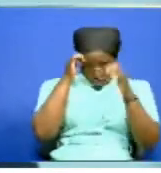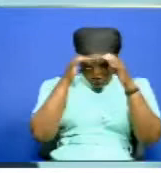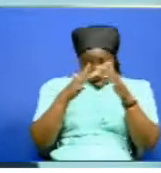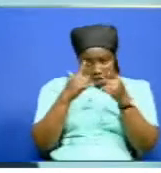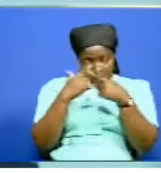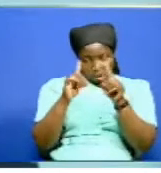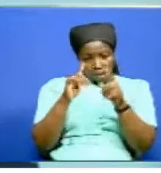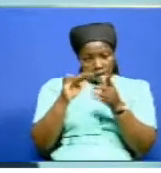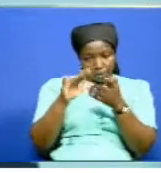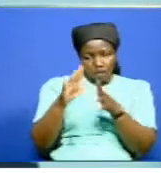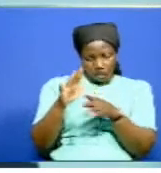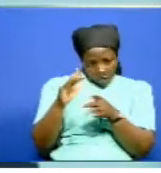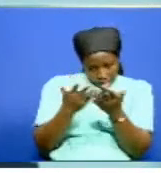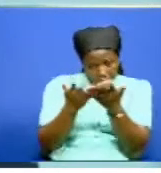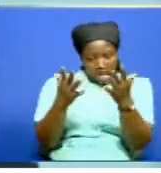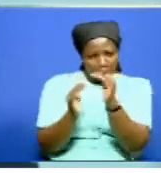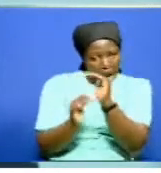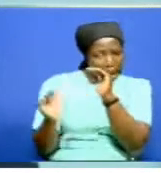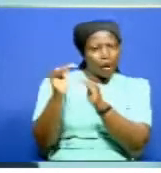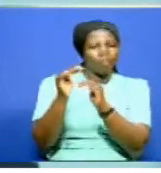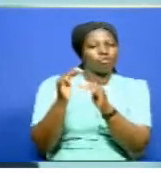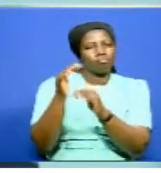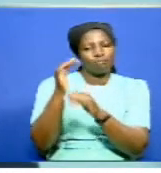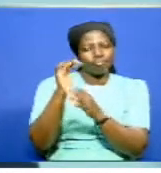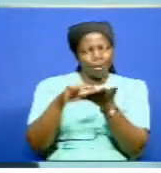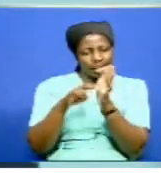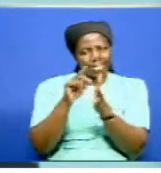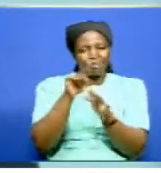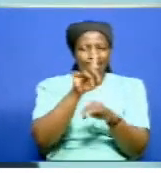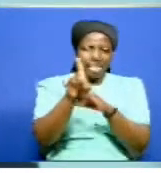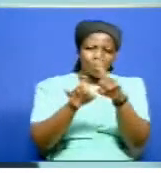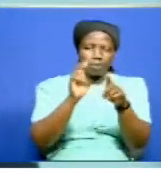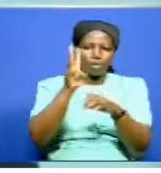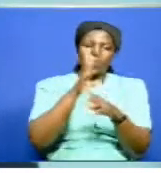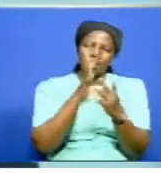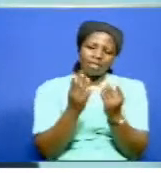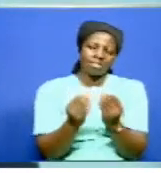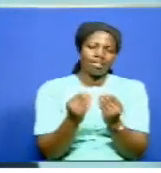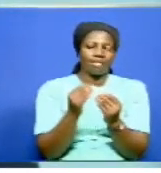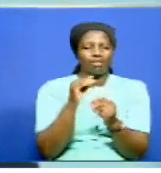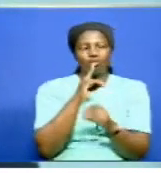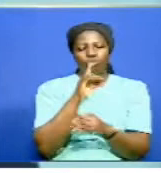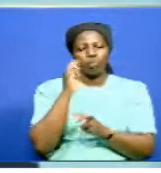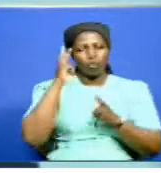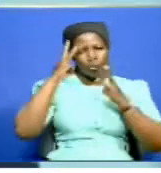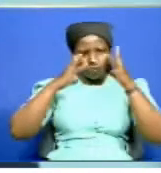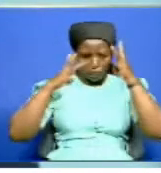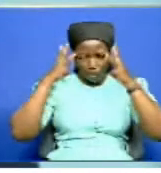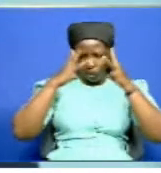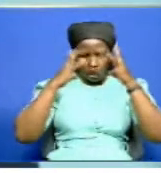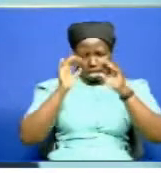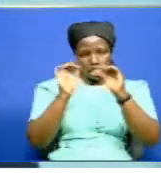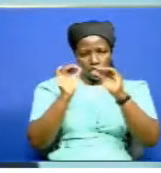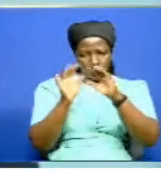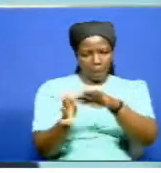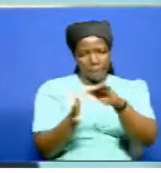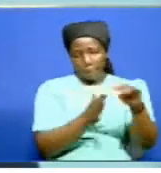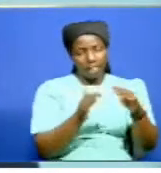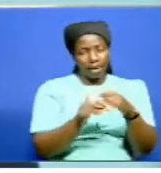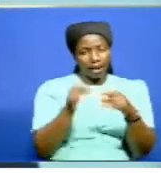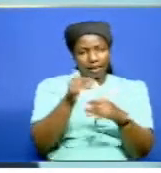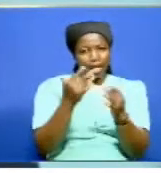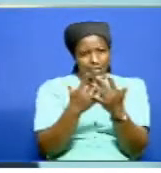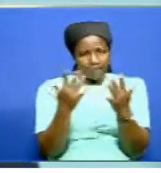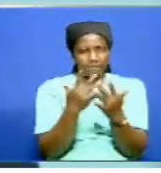that this will be an easy exam for them. So they should not be worried whatsoever. Now, the next thing I want to talk about